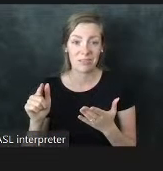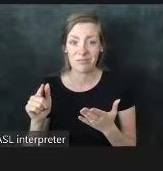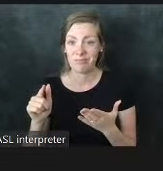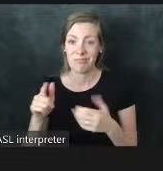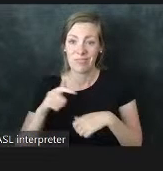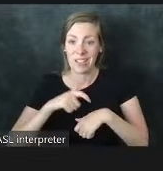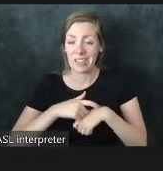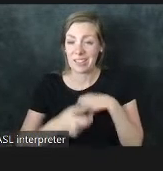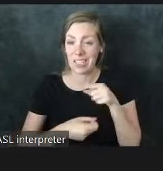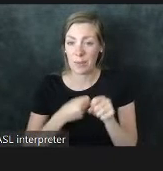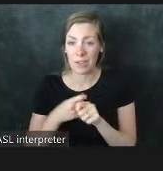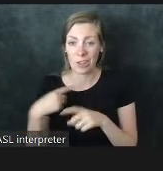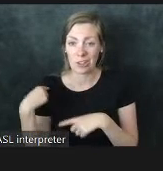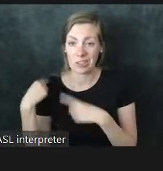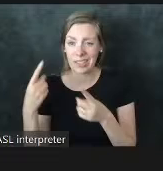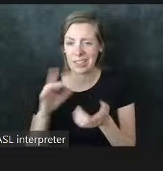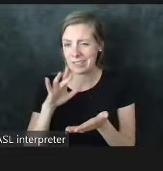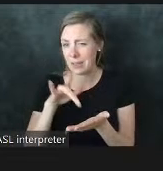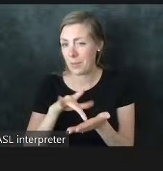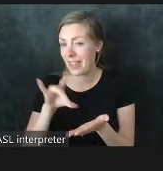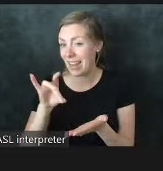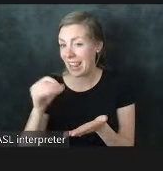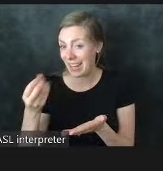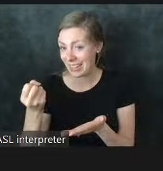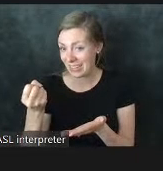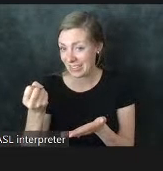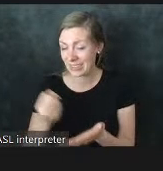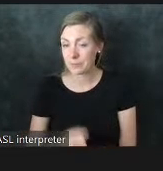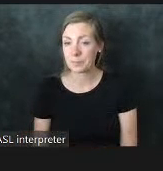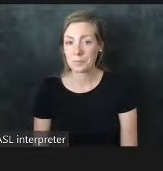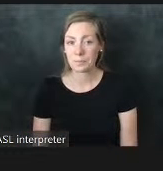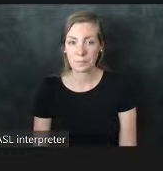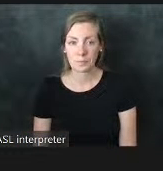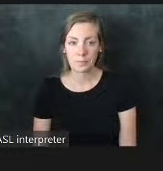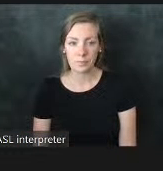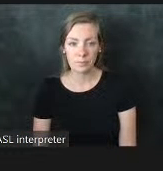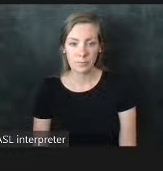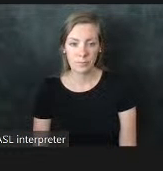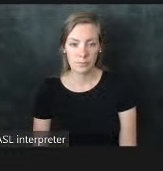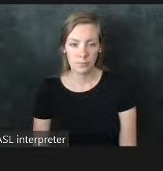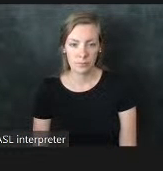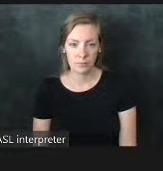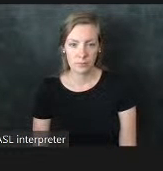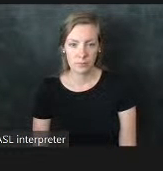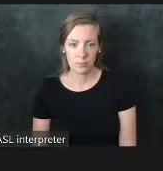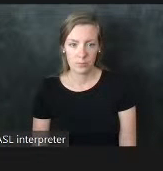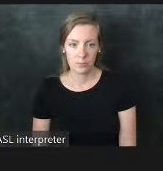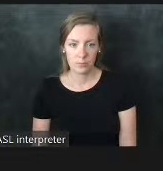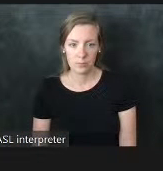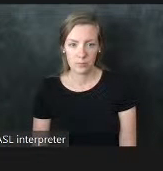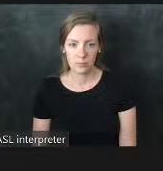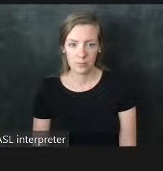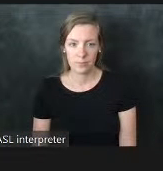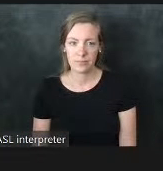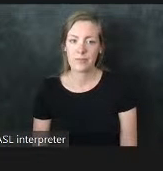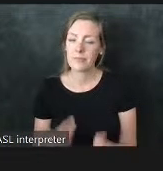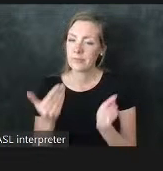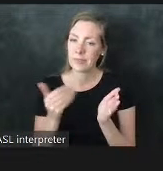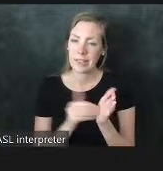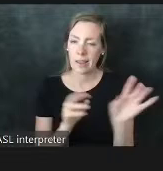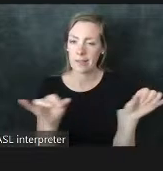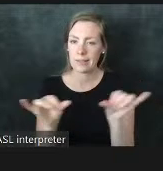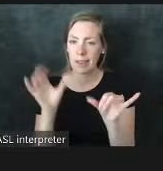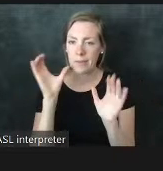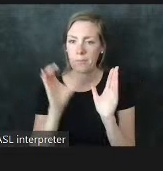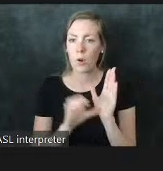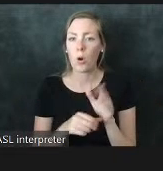since it filled in the mid 80s. Next slide, please. La siguiente pantalla. And again, each of these colored lines represents